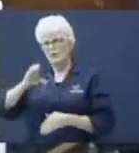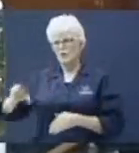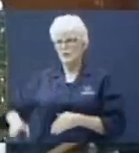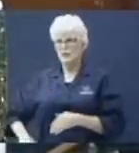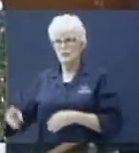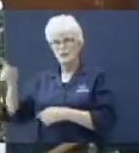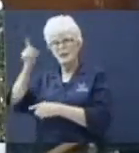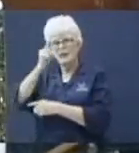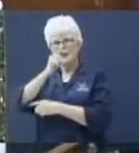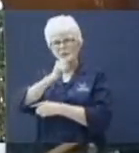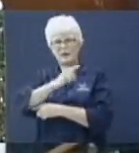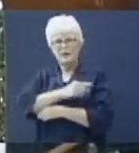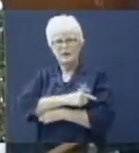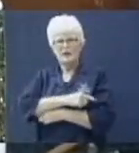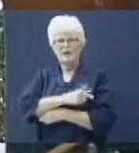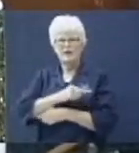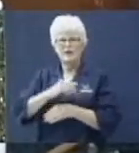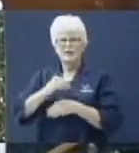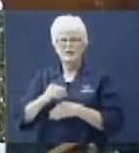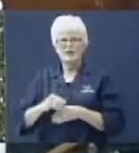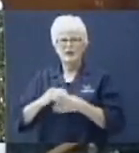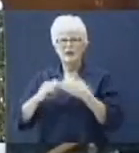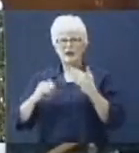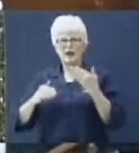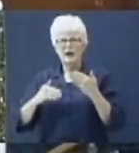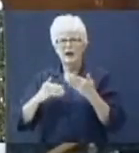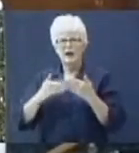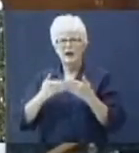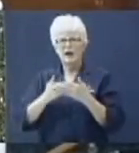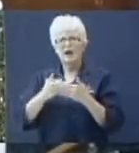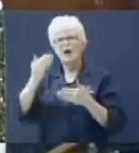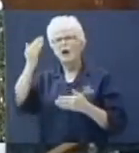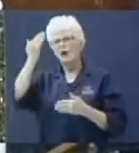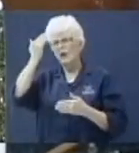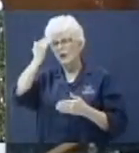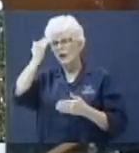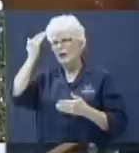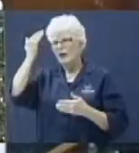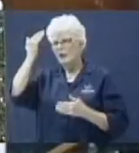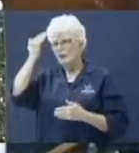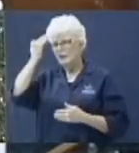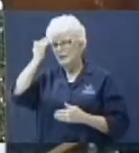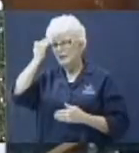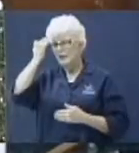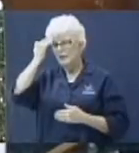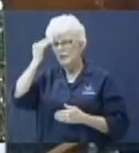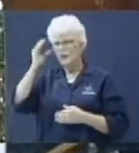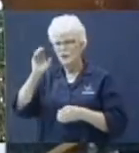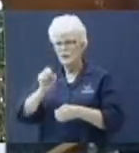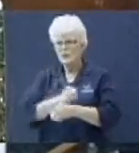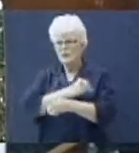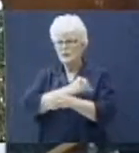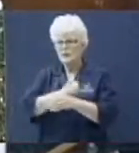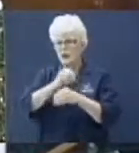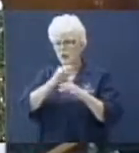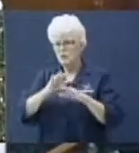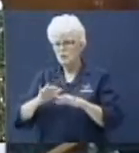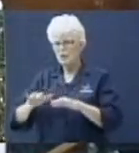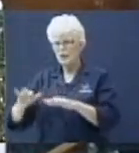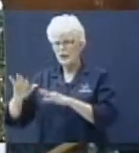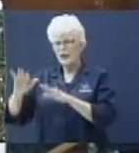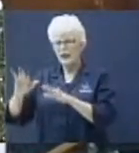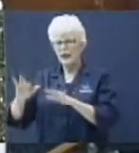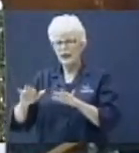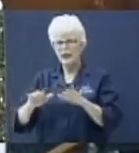Christmas Day, their old familiar carols play,